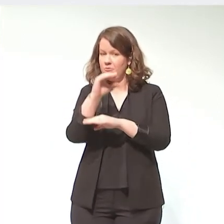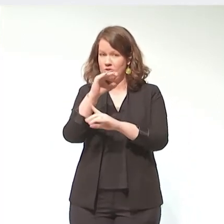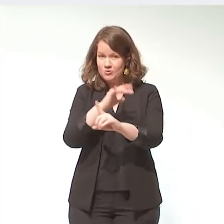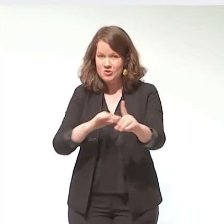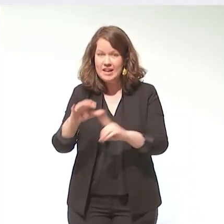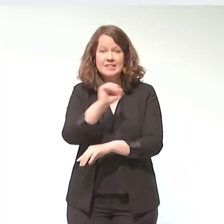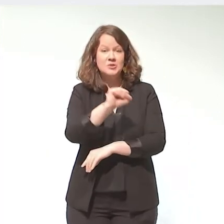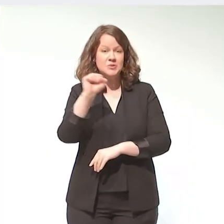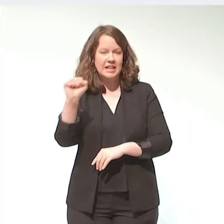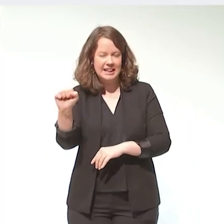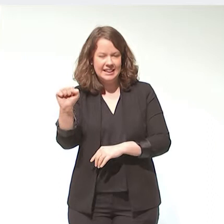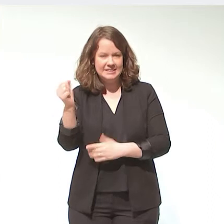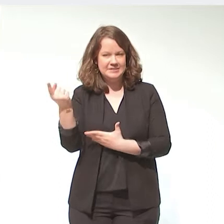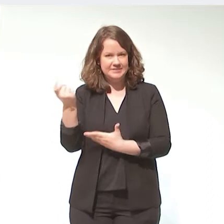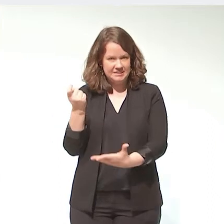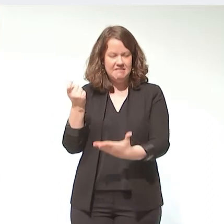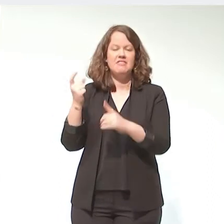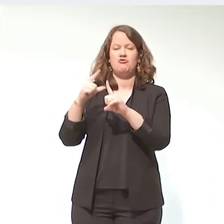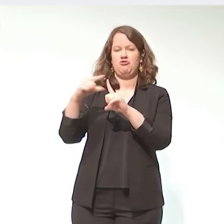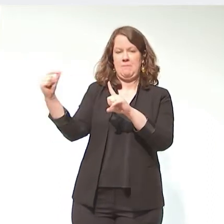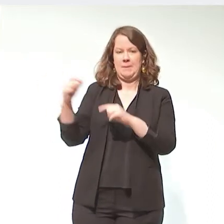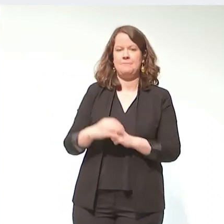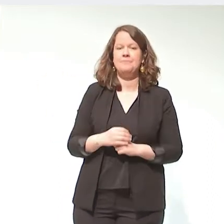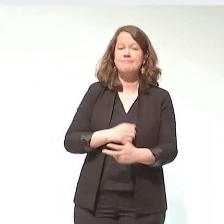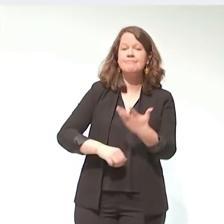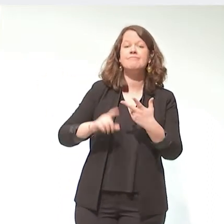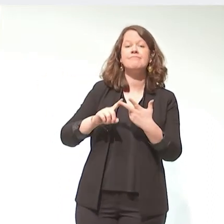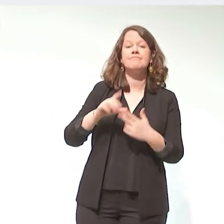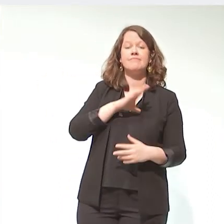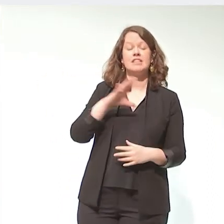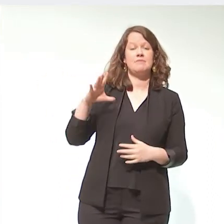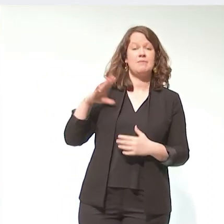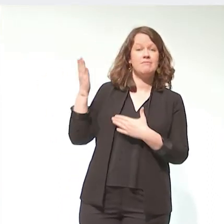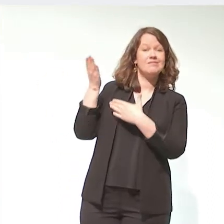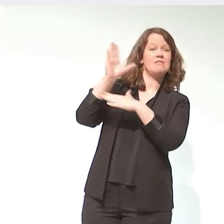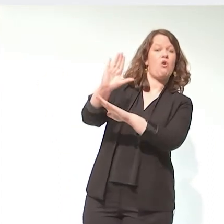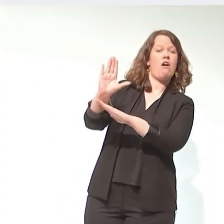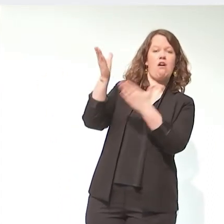the Ministry for Labor and Social Welfare.